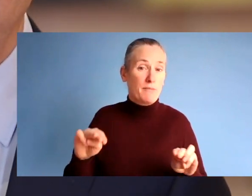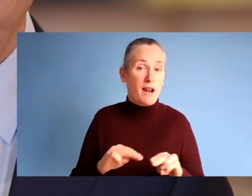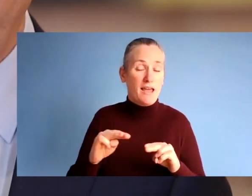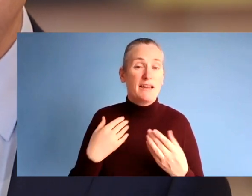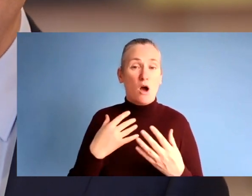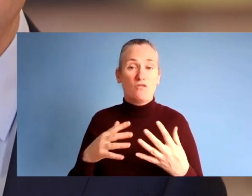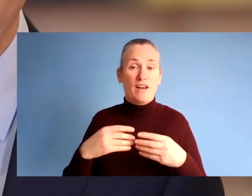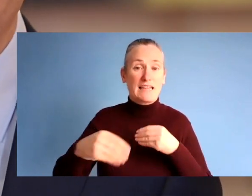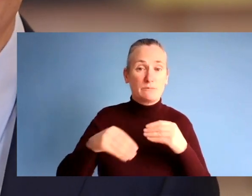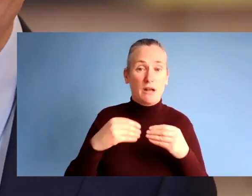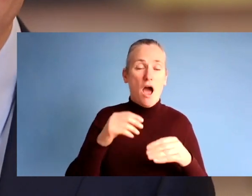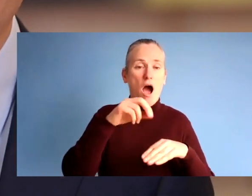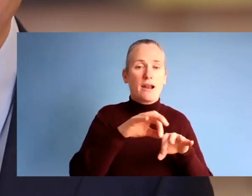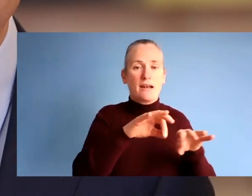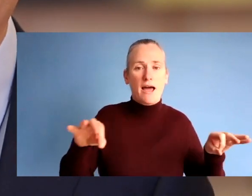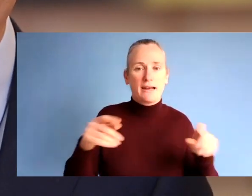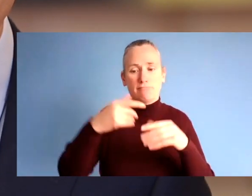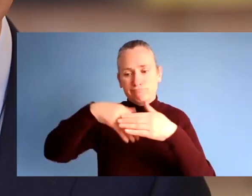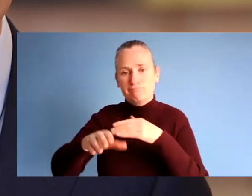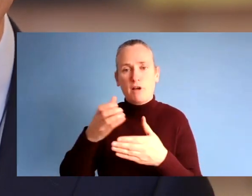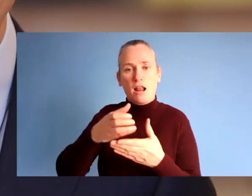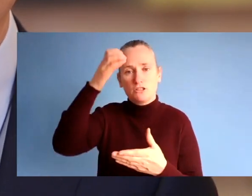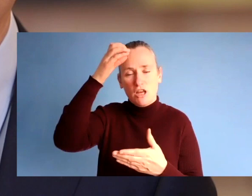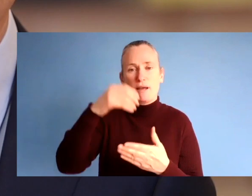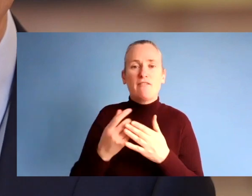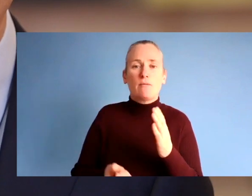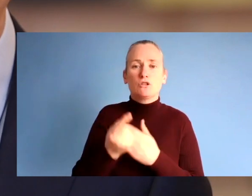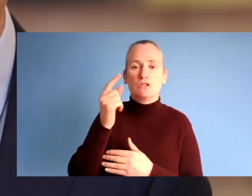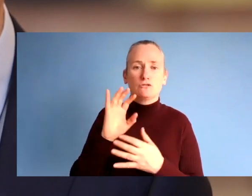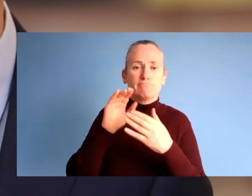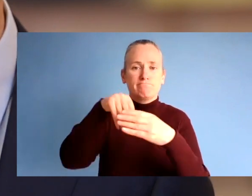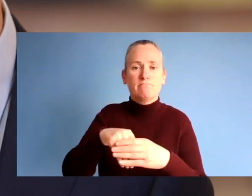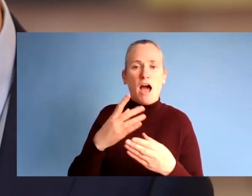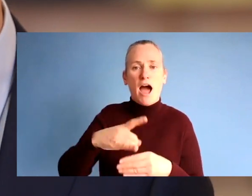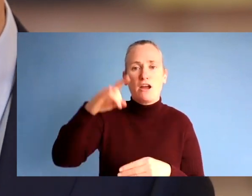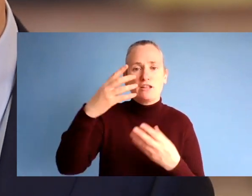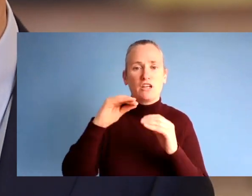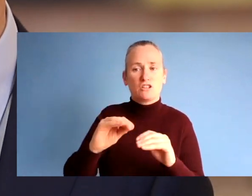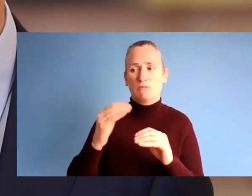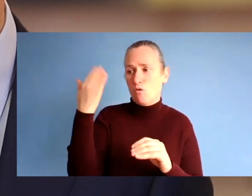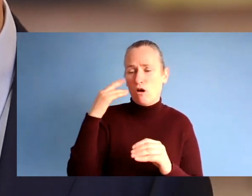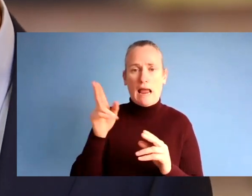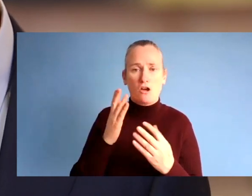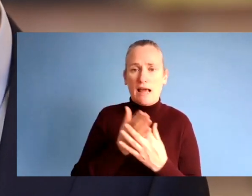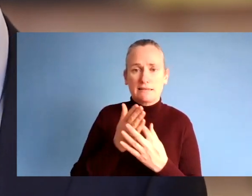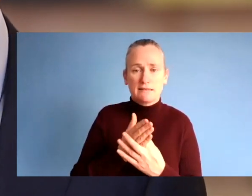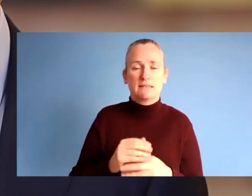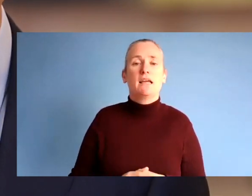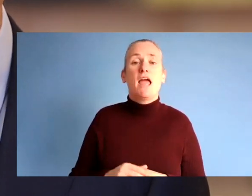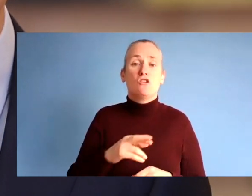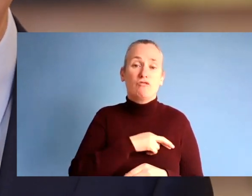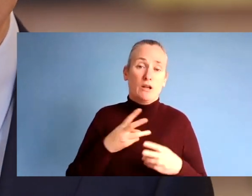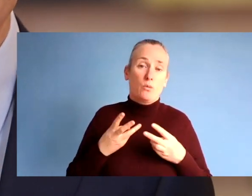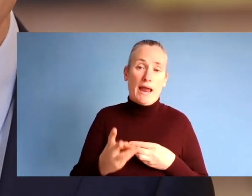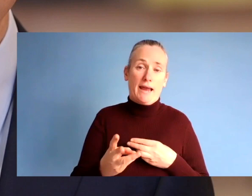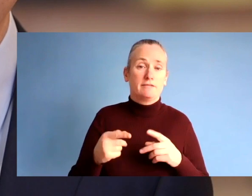options provides students with opportunities to engage with higher education which were previously not available to them. In a very real way, this